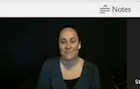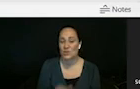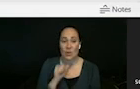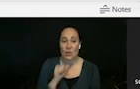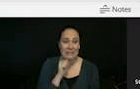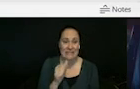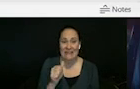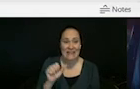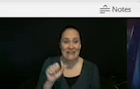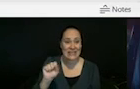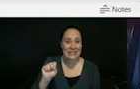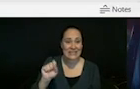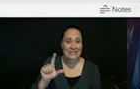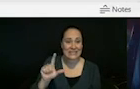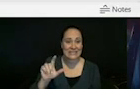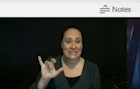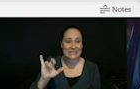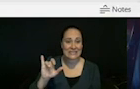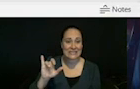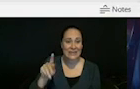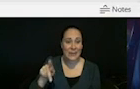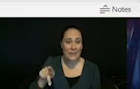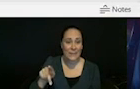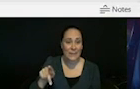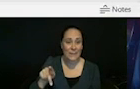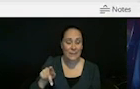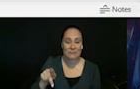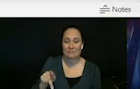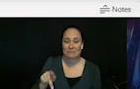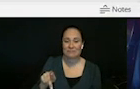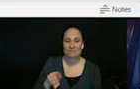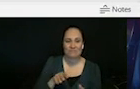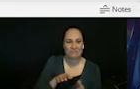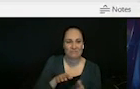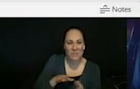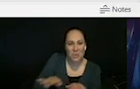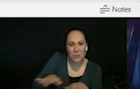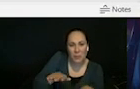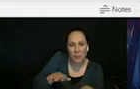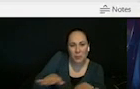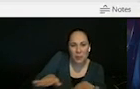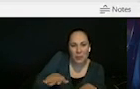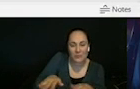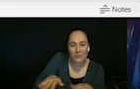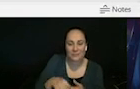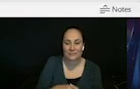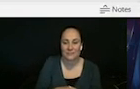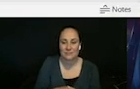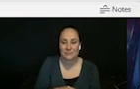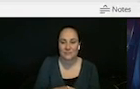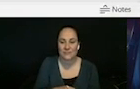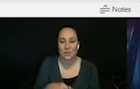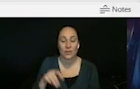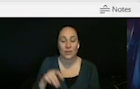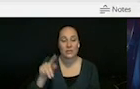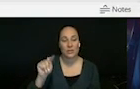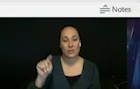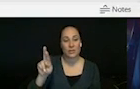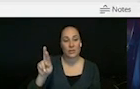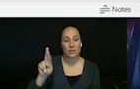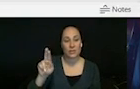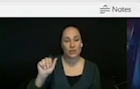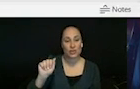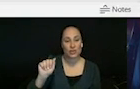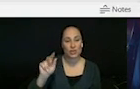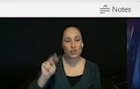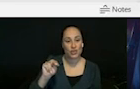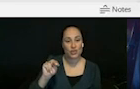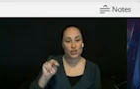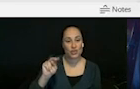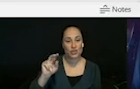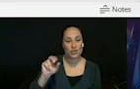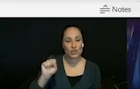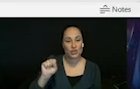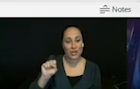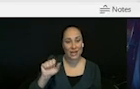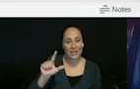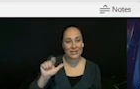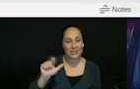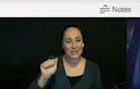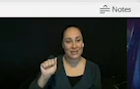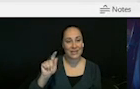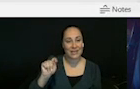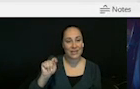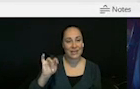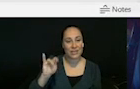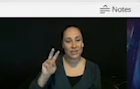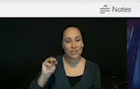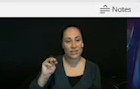happening. We call these motions translational motion and rotational motion. Rotation is the wheel spinning